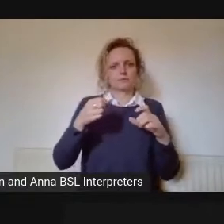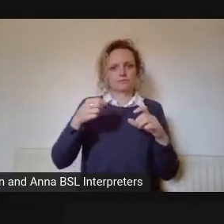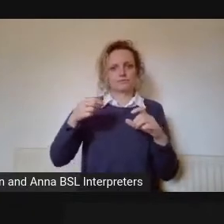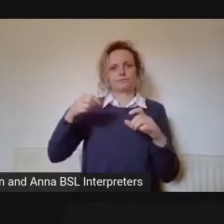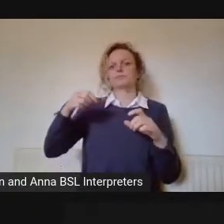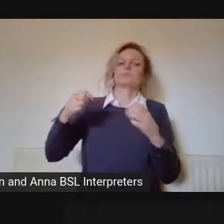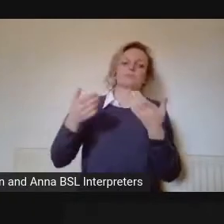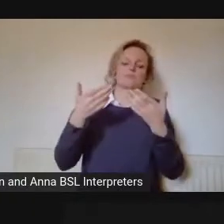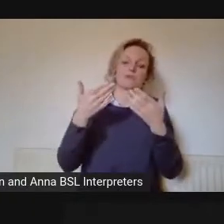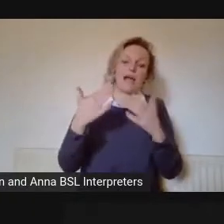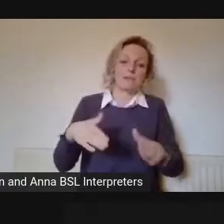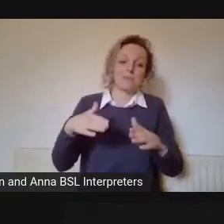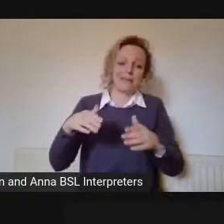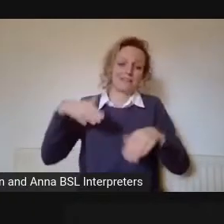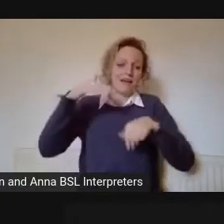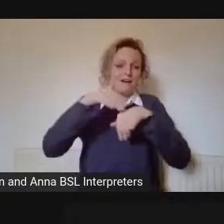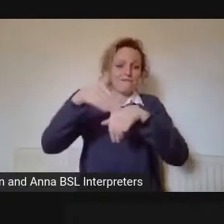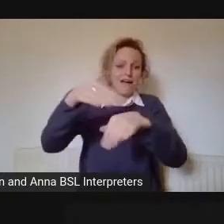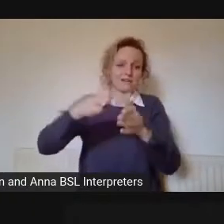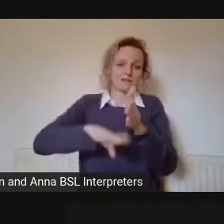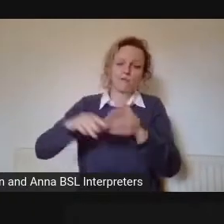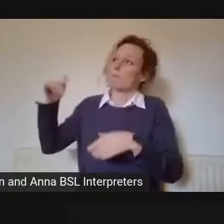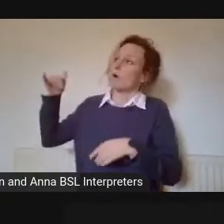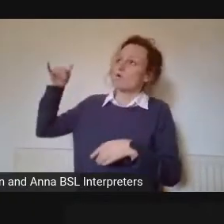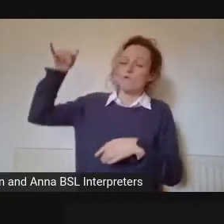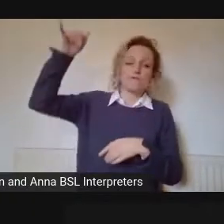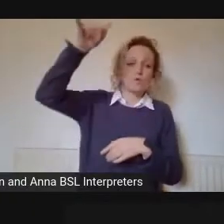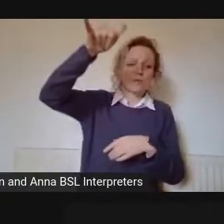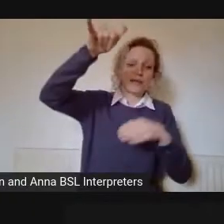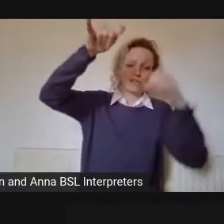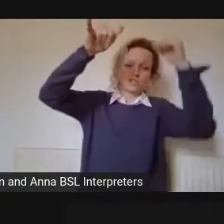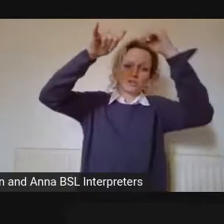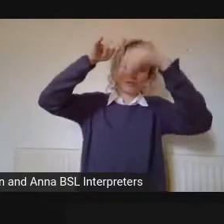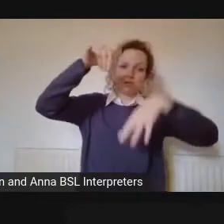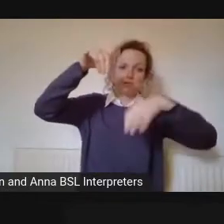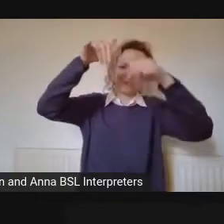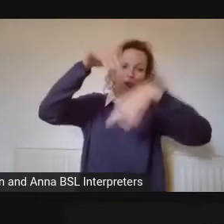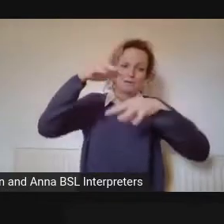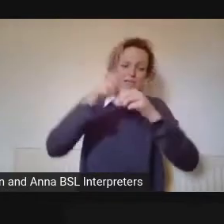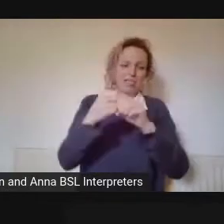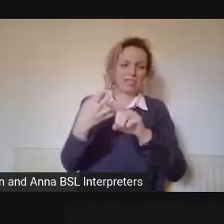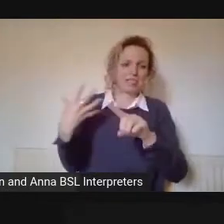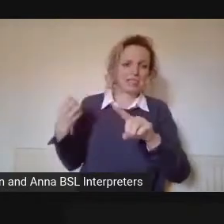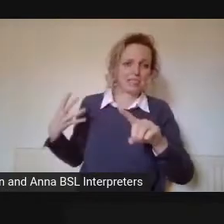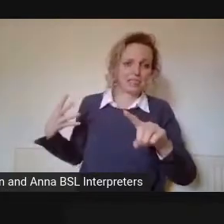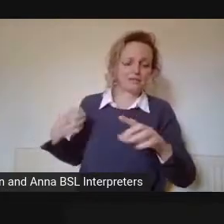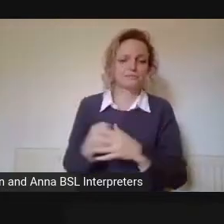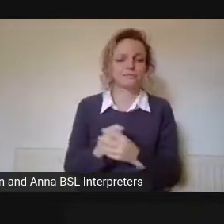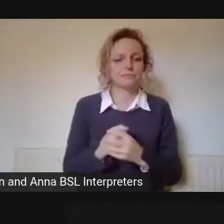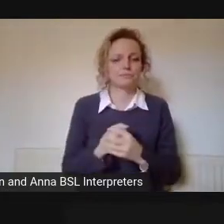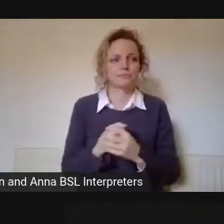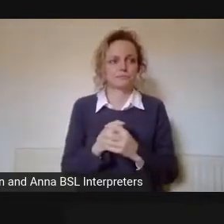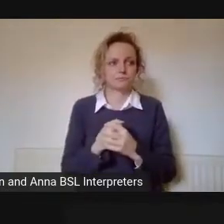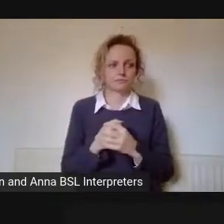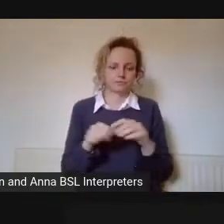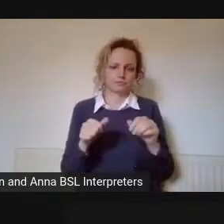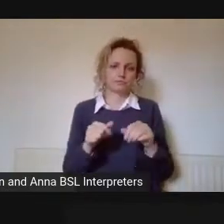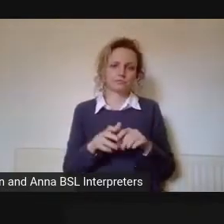to their own health, and to their own agricultural practices. The next kind